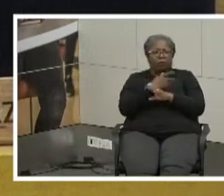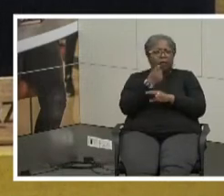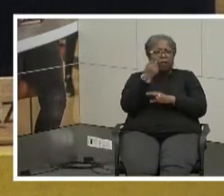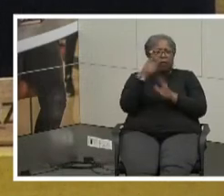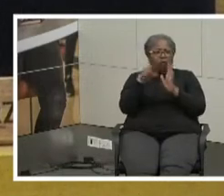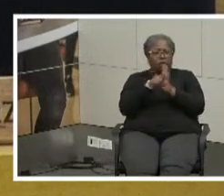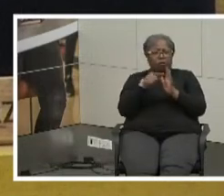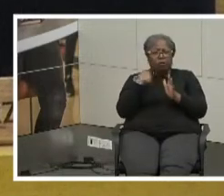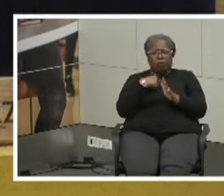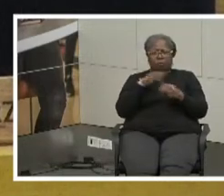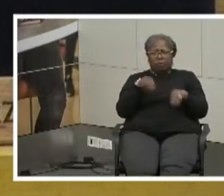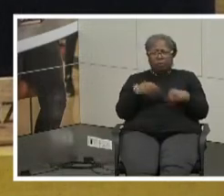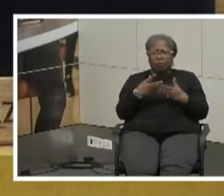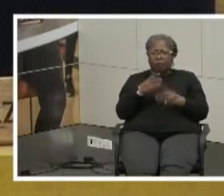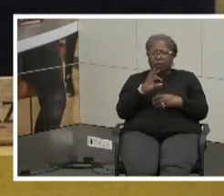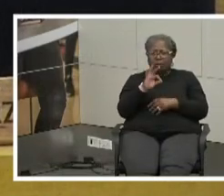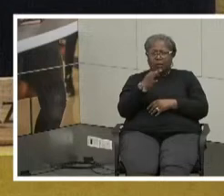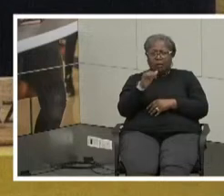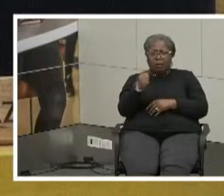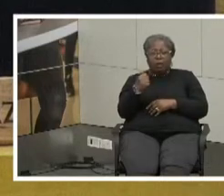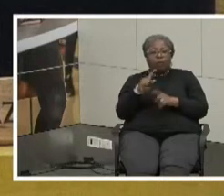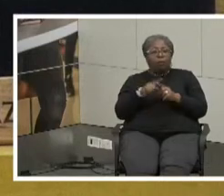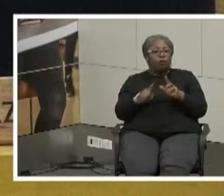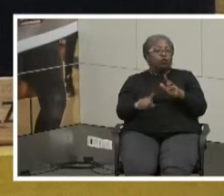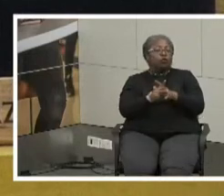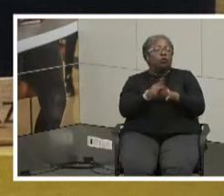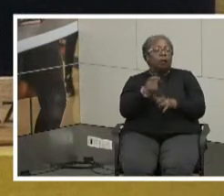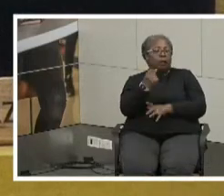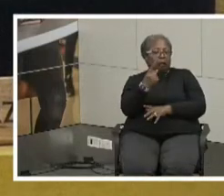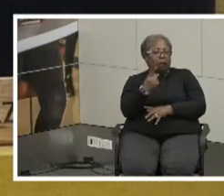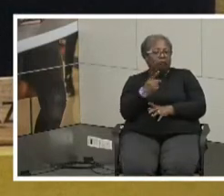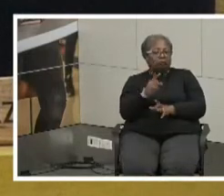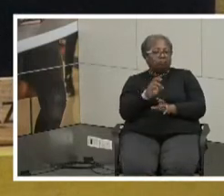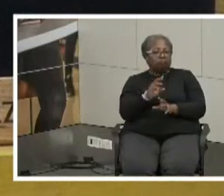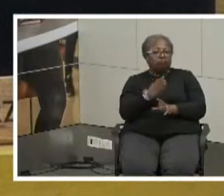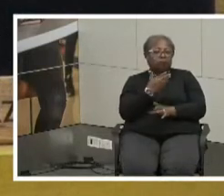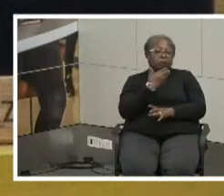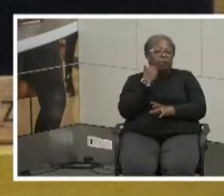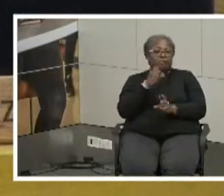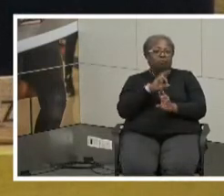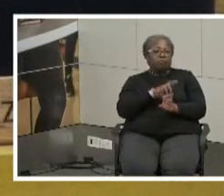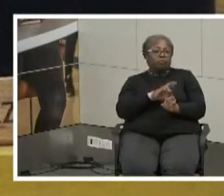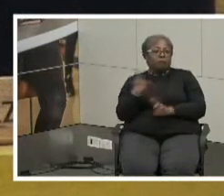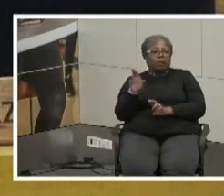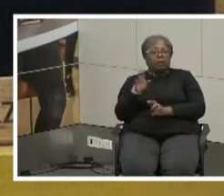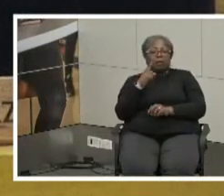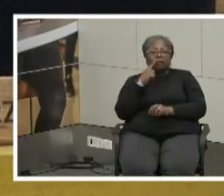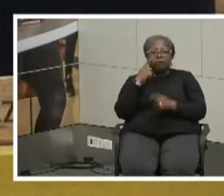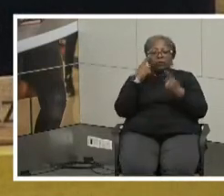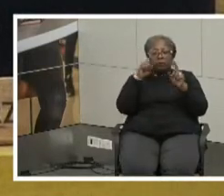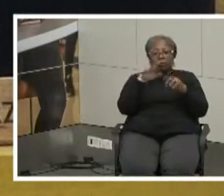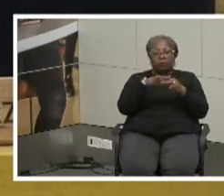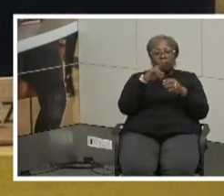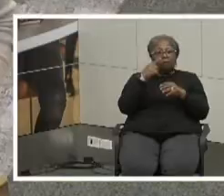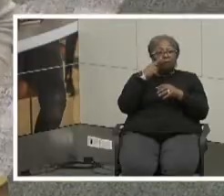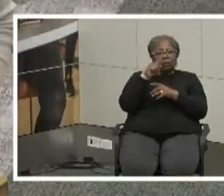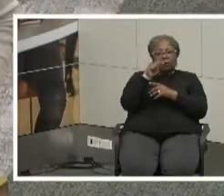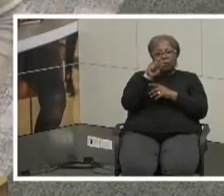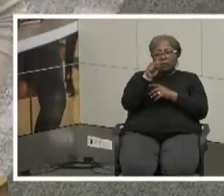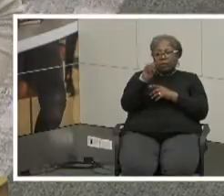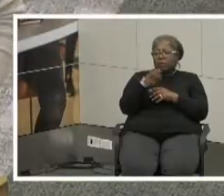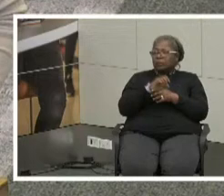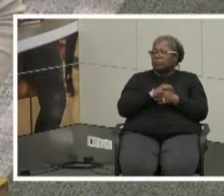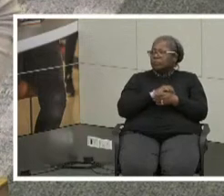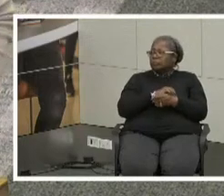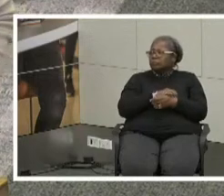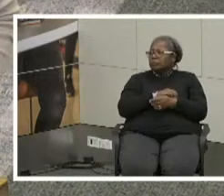anything 9th 10th or so when they show up in 11th they're better prepared for success and um on these on TSI